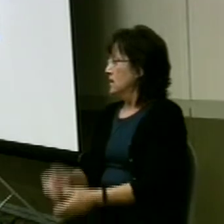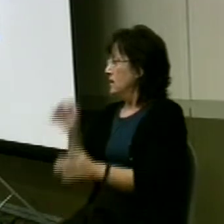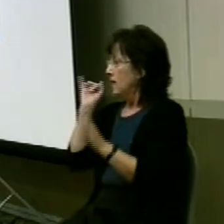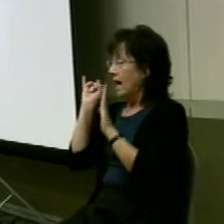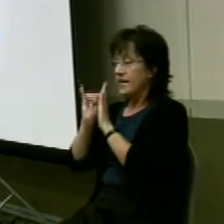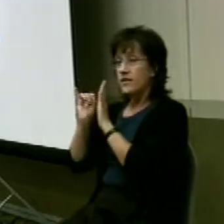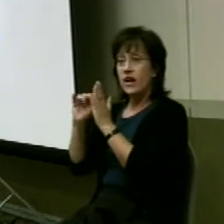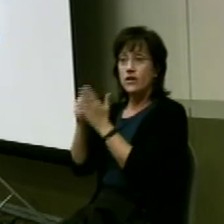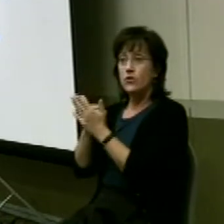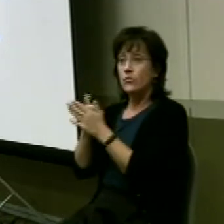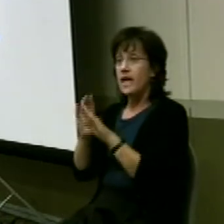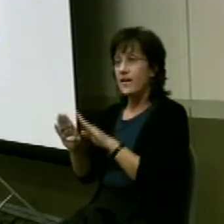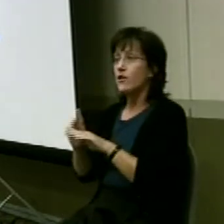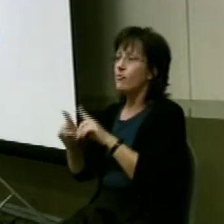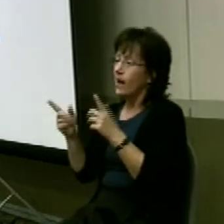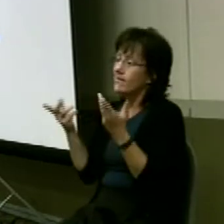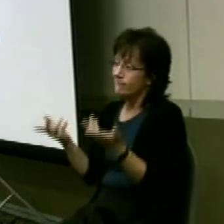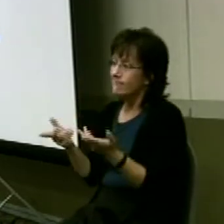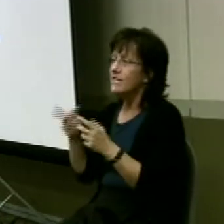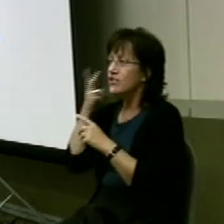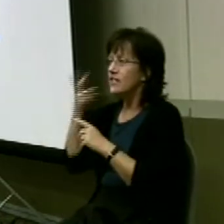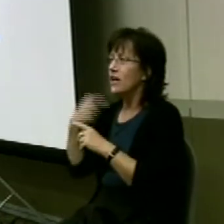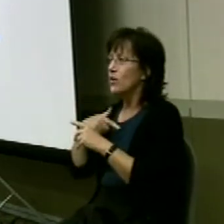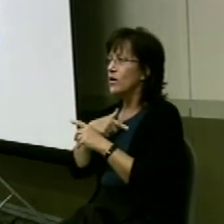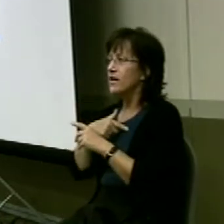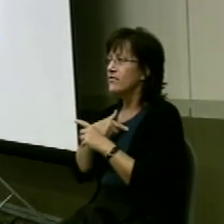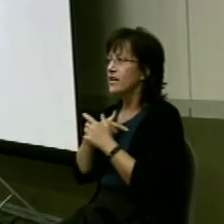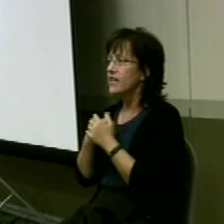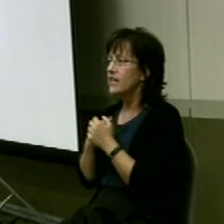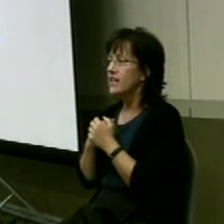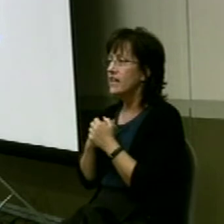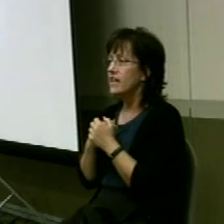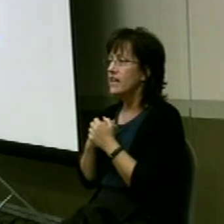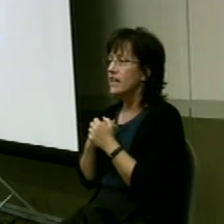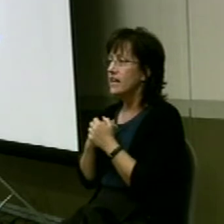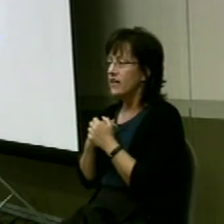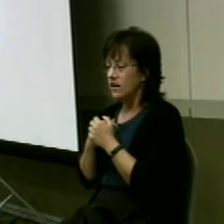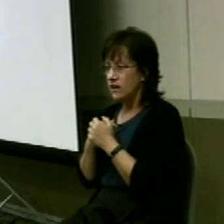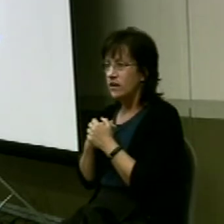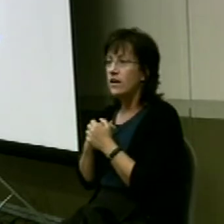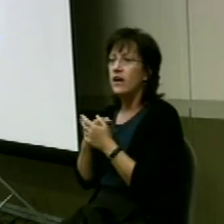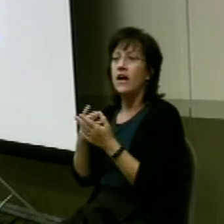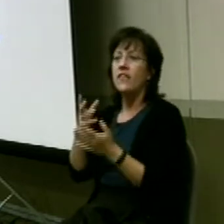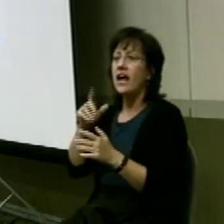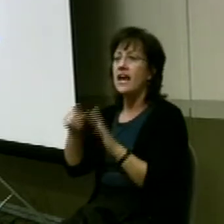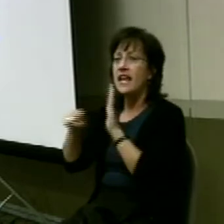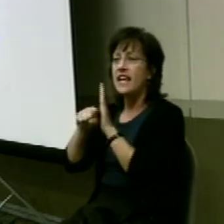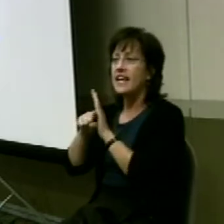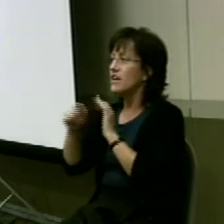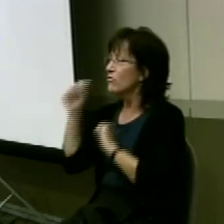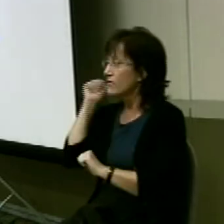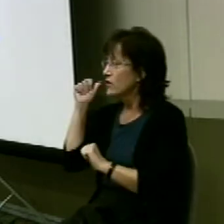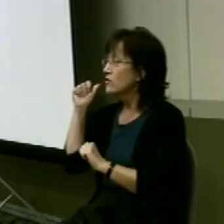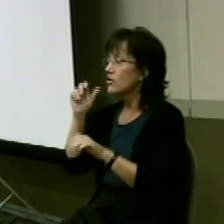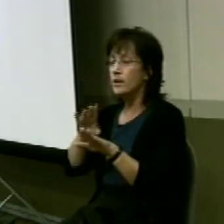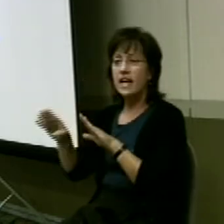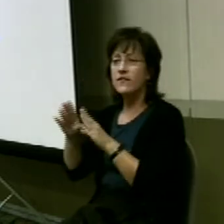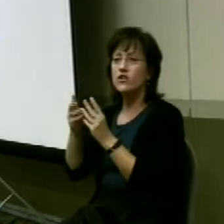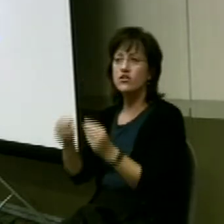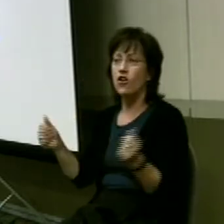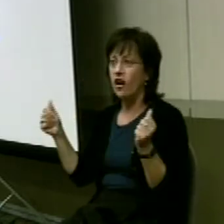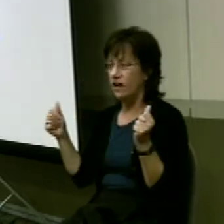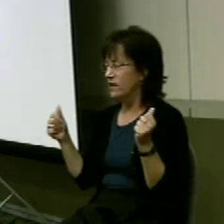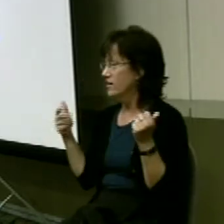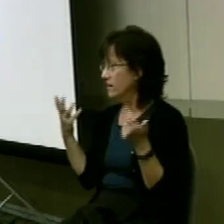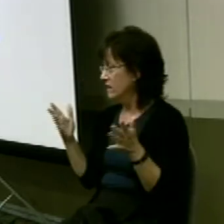So it says identifying a new behavior, but as you've seen, we extinguished the negative refusal